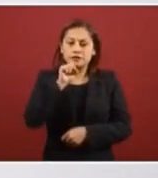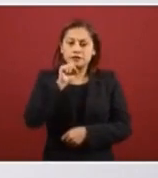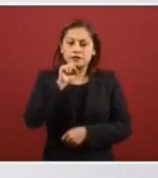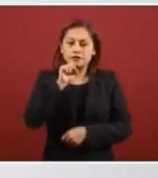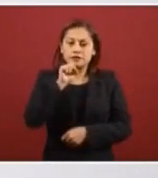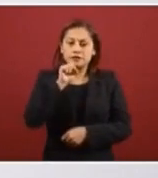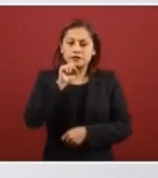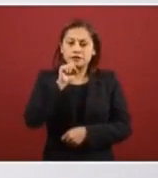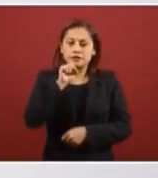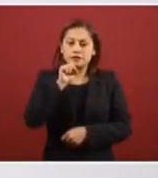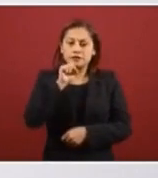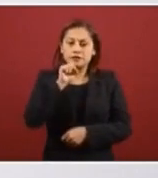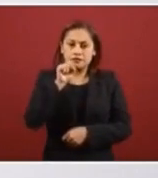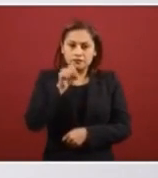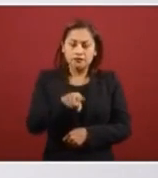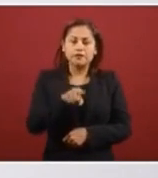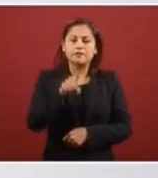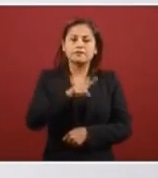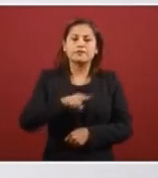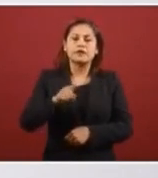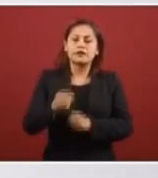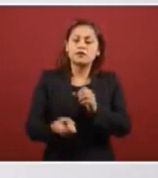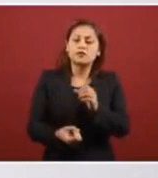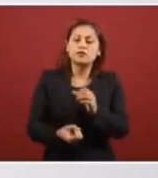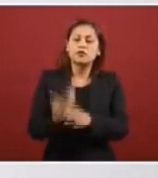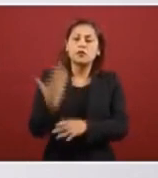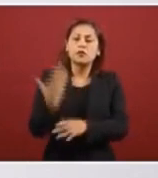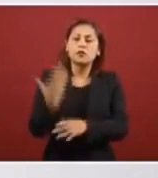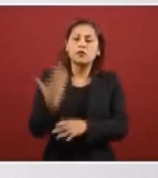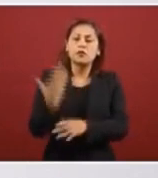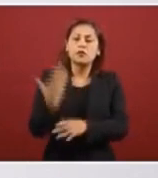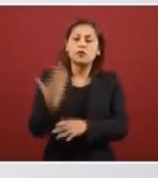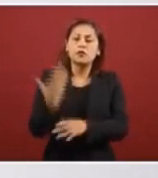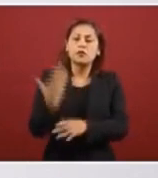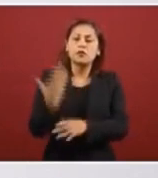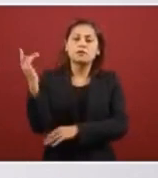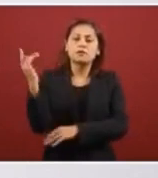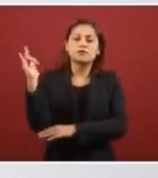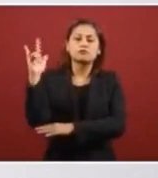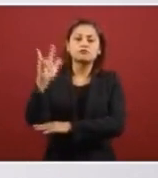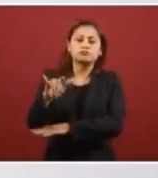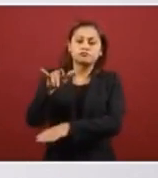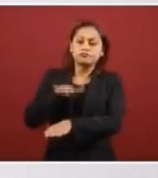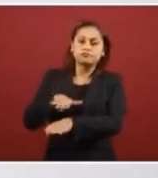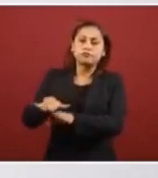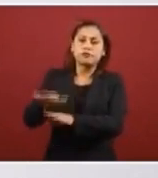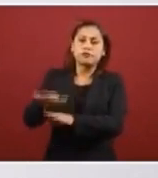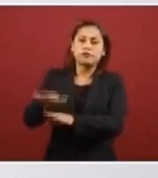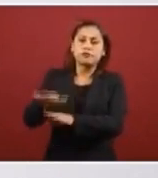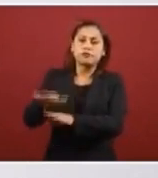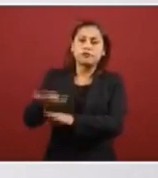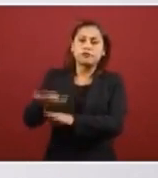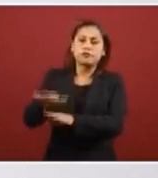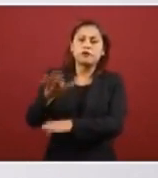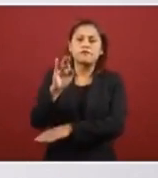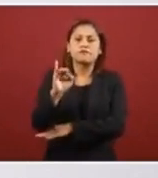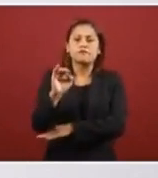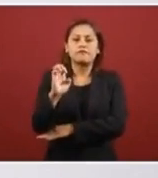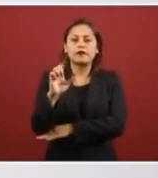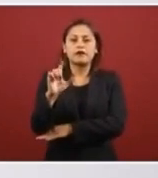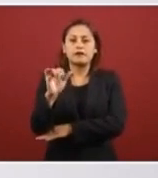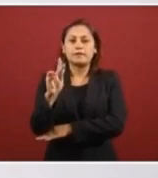we will construct the new general airport to babies Felipe and